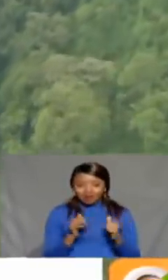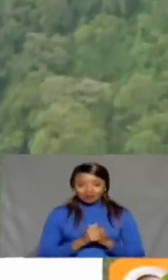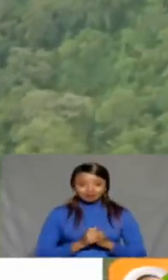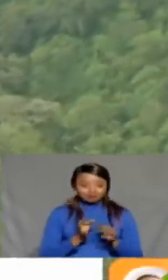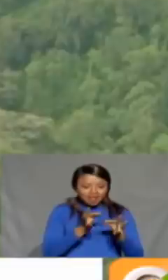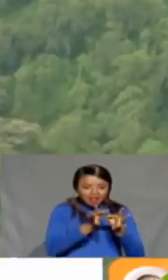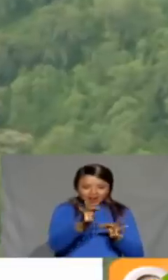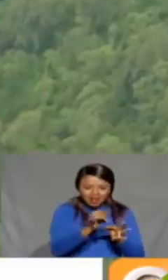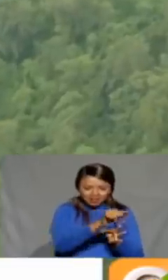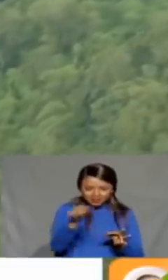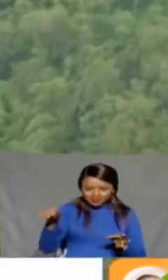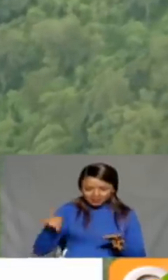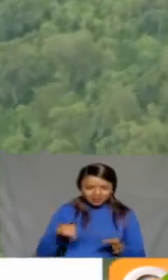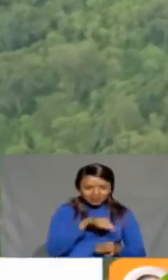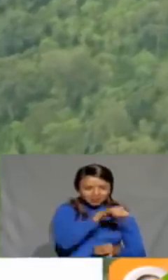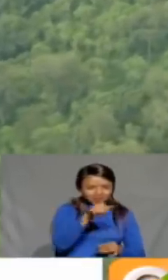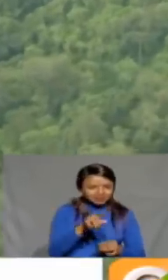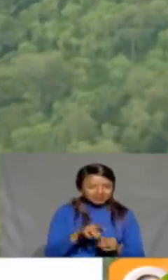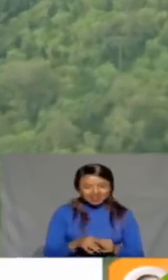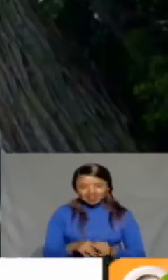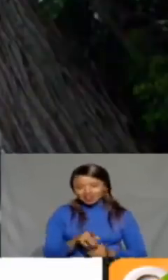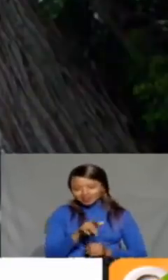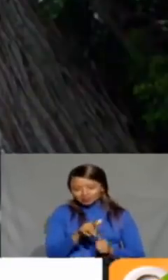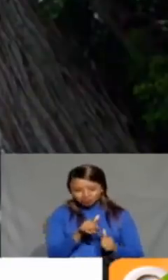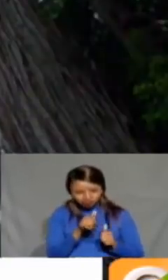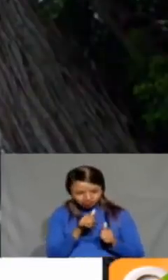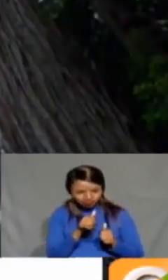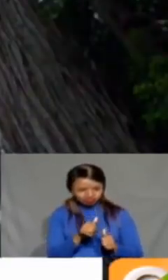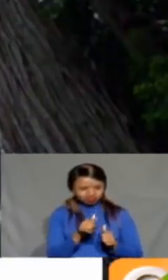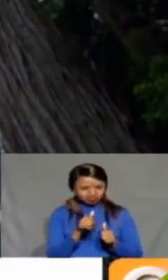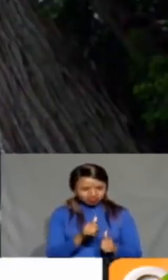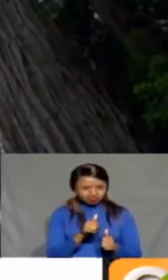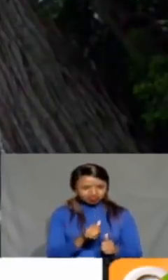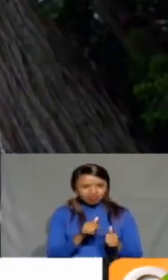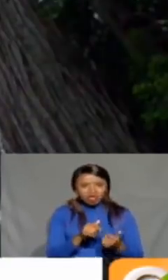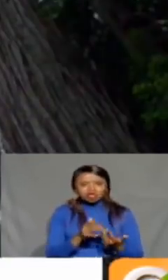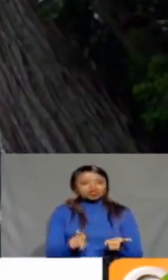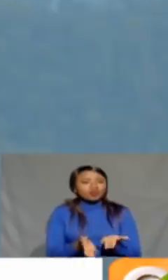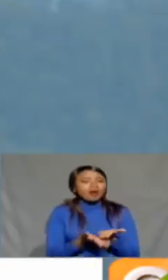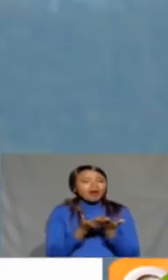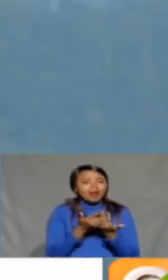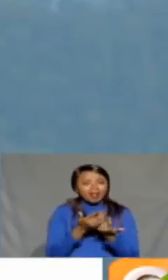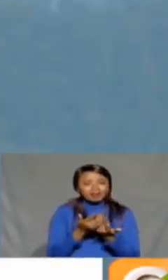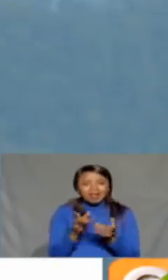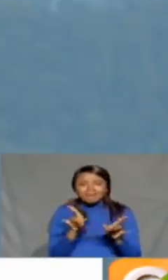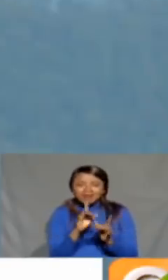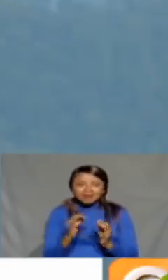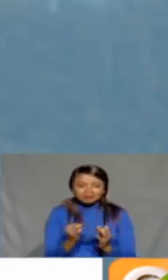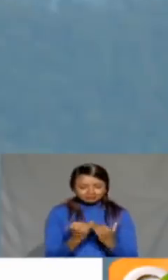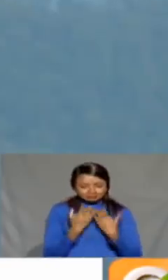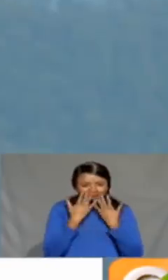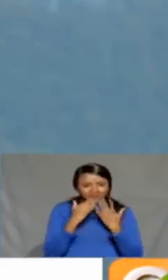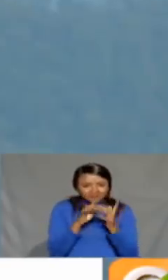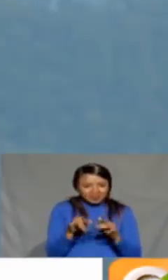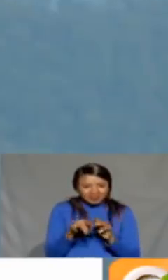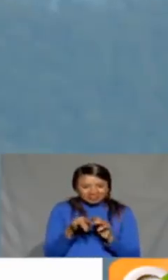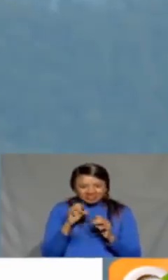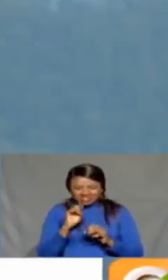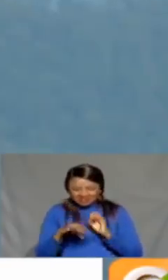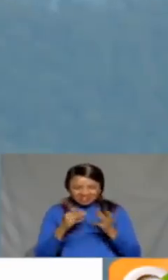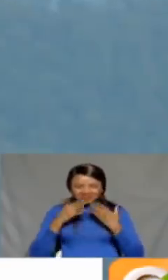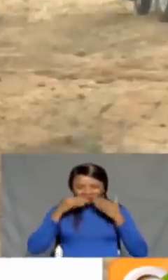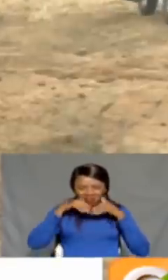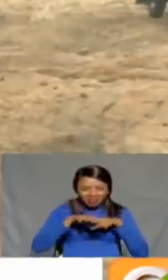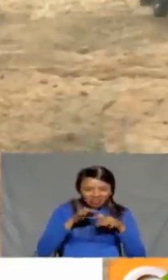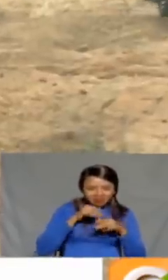273,300 hectares of forest cover acts as a key buffer against the increasing levels of carbon in the atmosphere. But